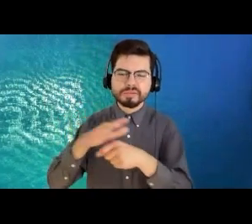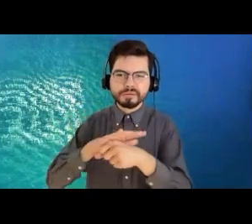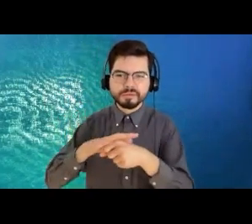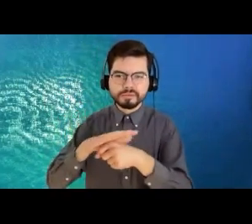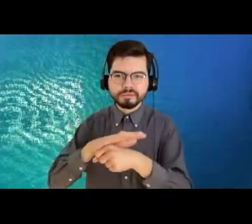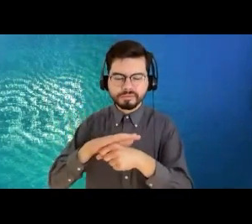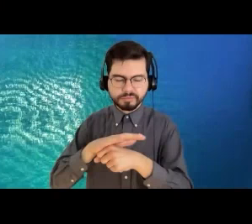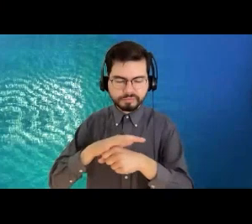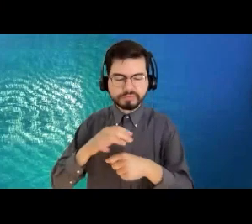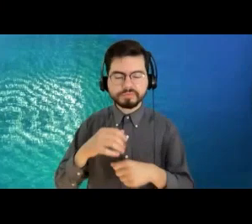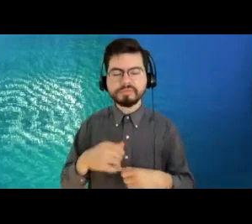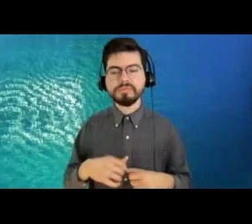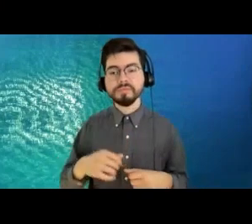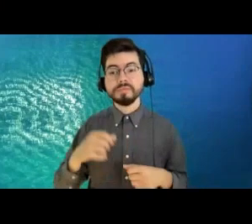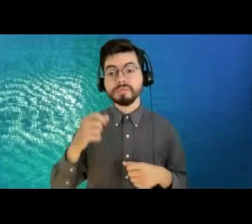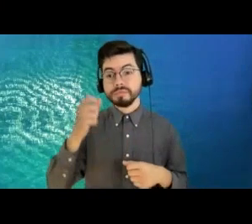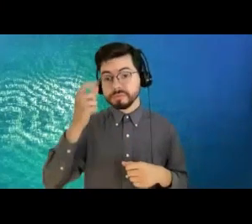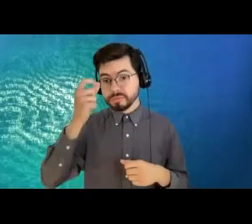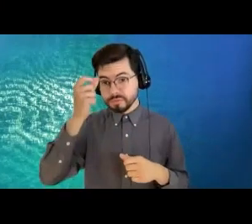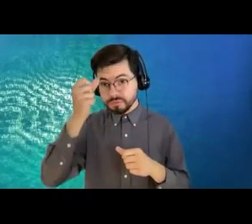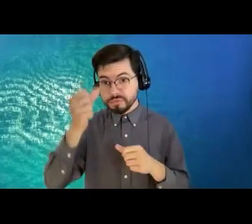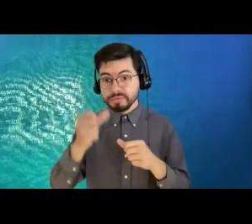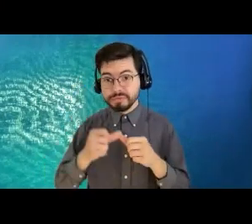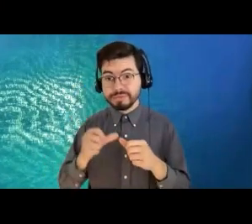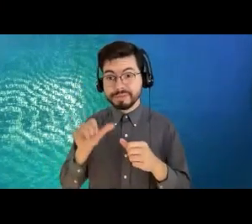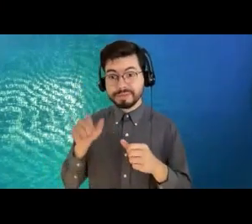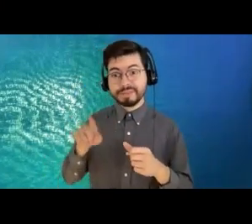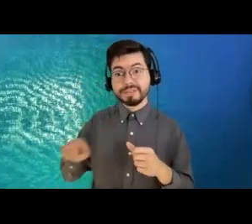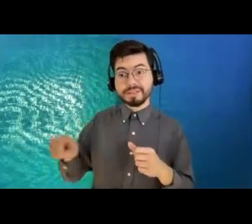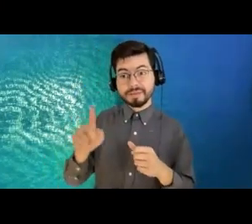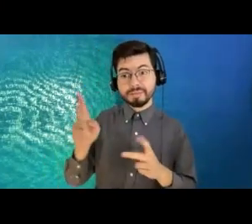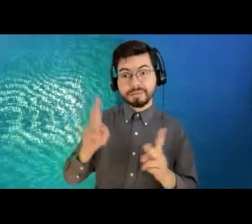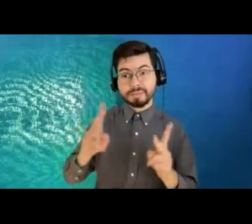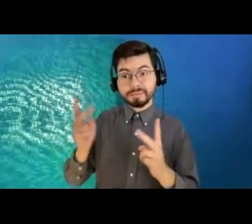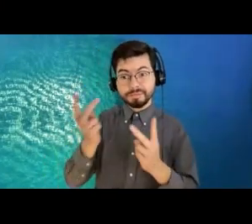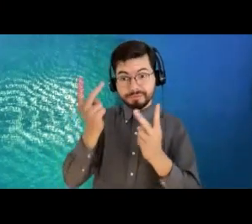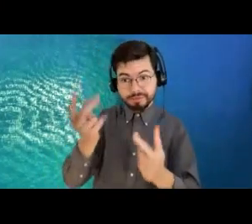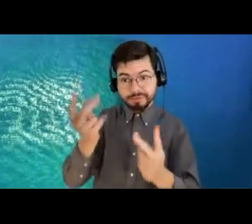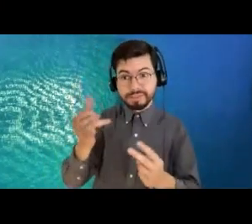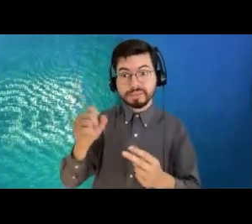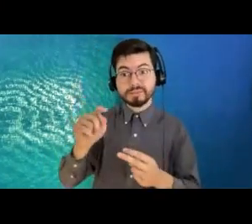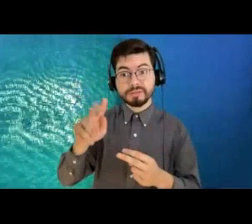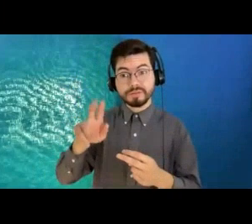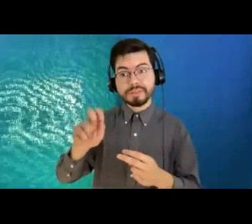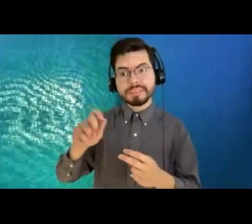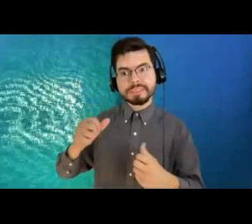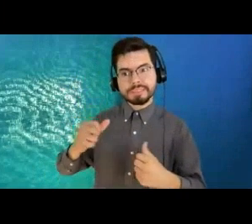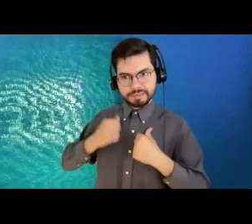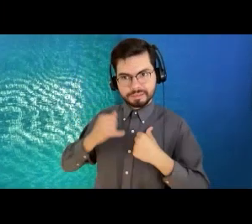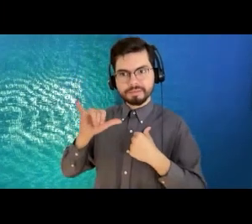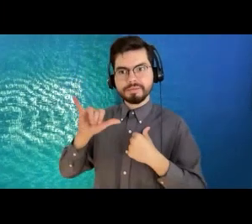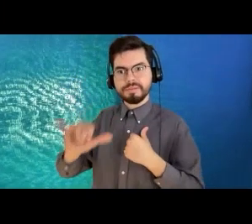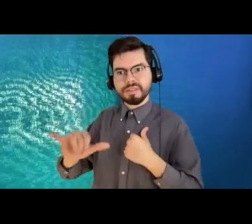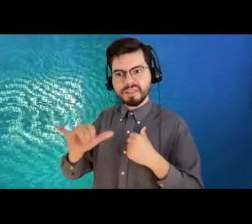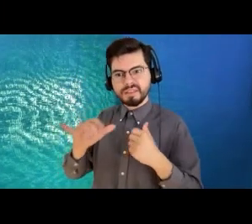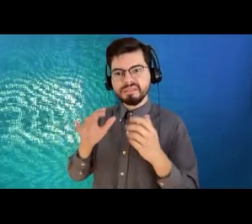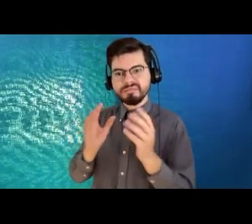vast majority of Yellowstone visitors are coming from that kind of environment. And we know that